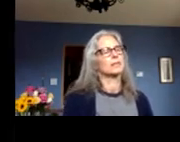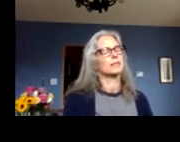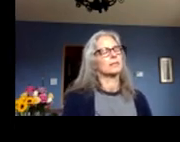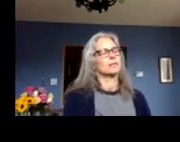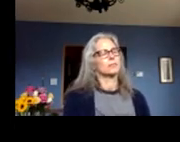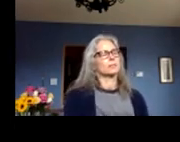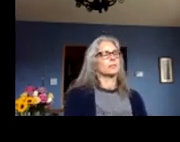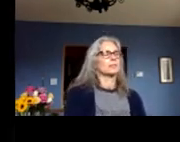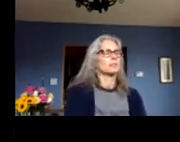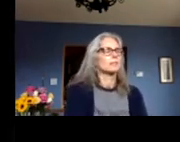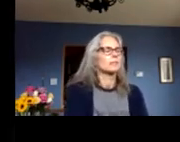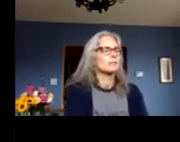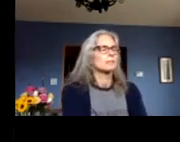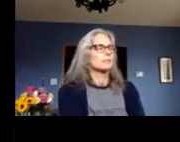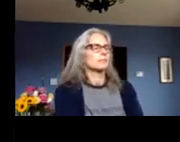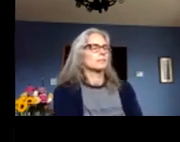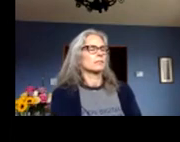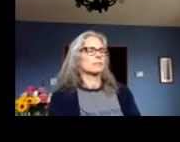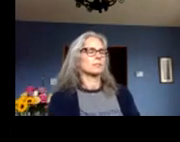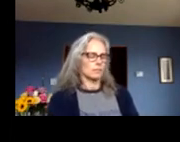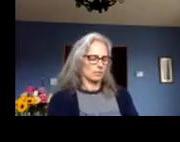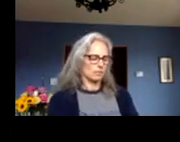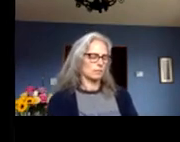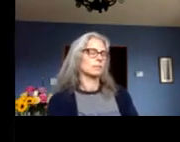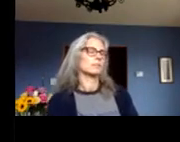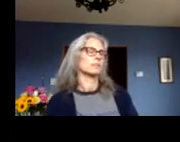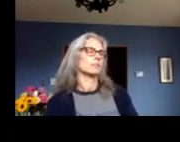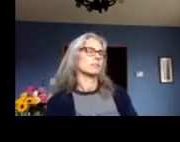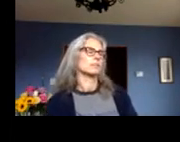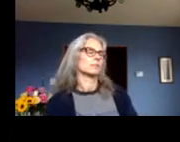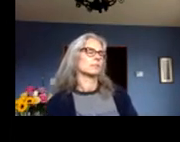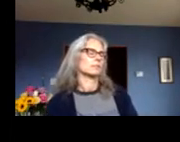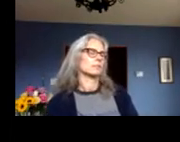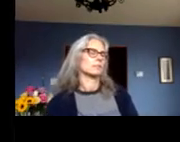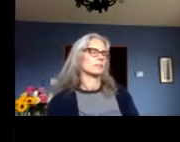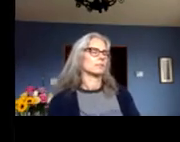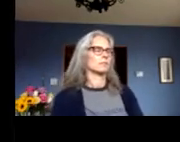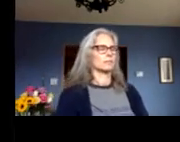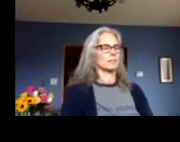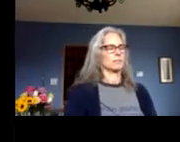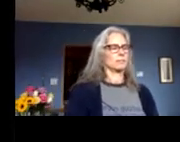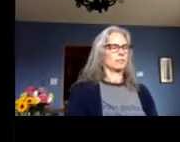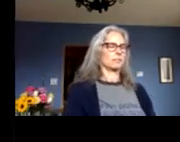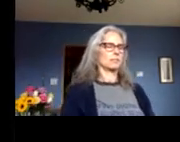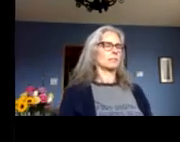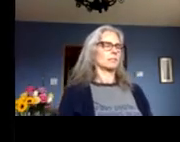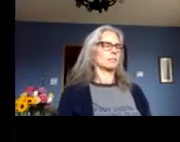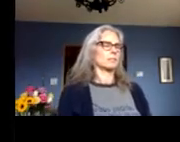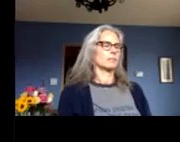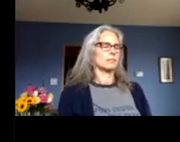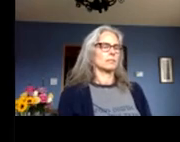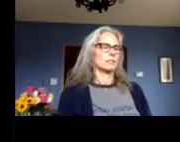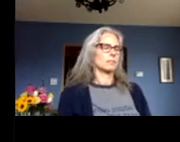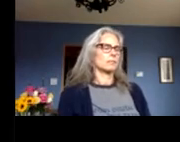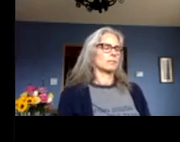summaries will send to families daily or weekly emails with updates, and families get to choose. Each guardian chooses if they